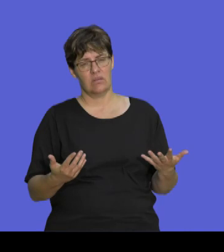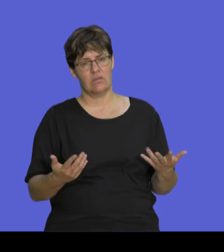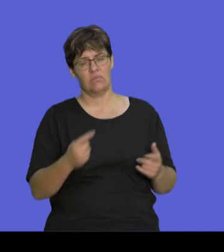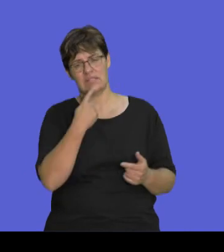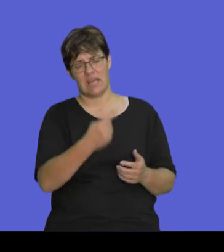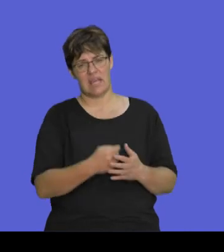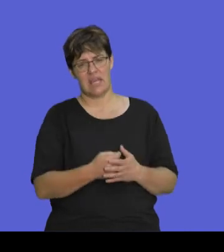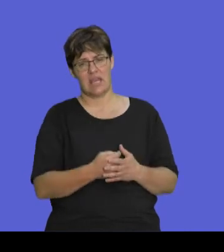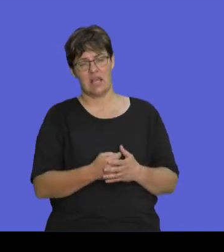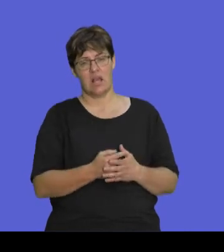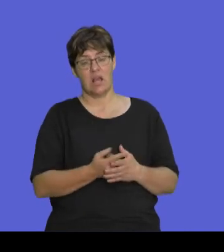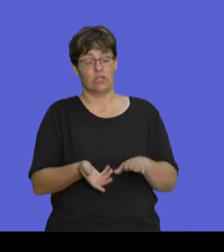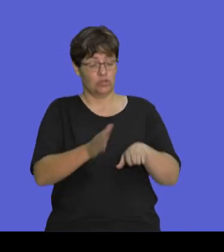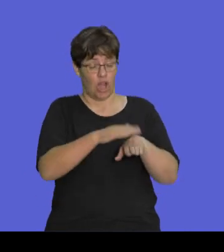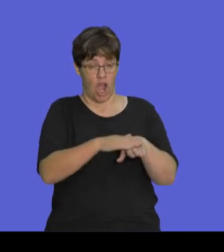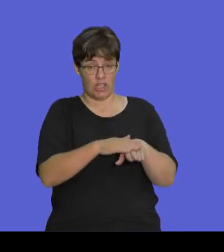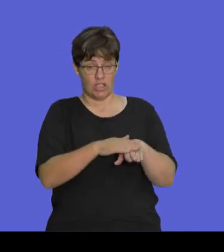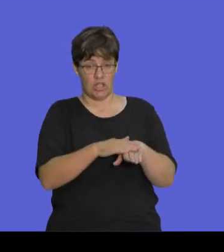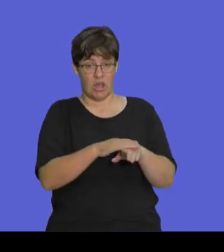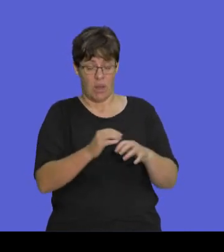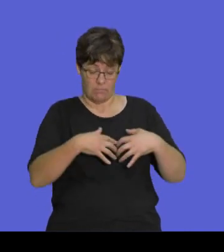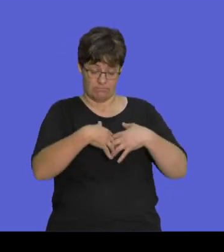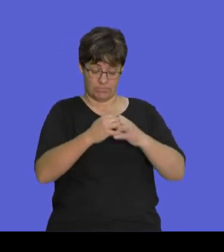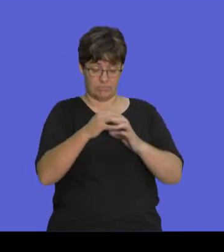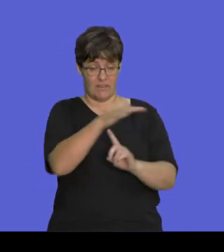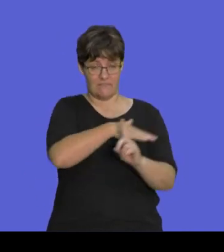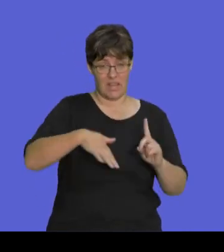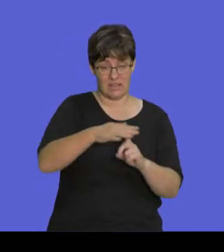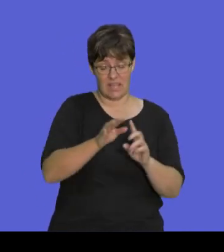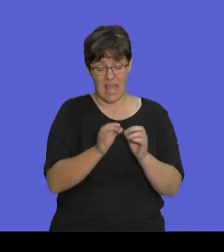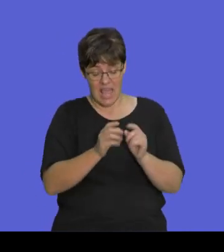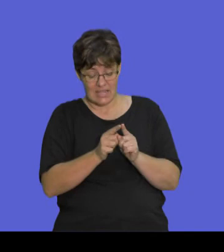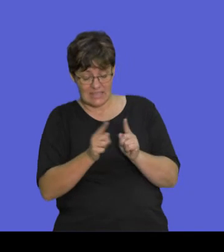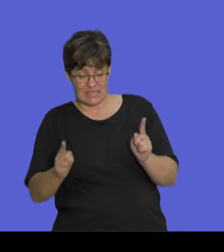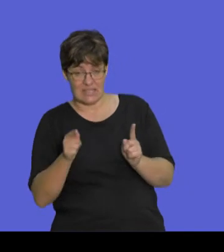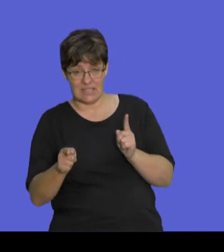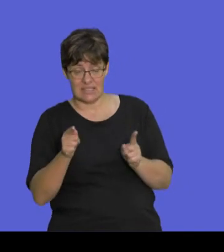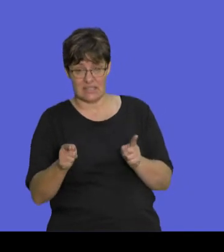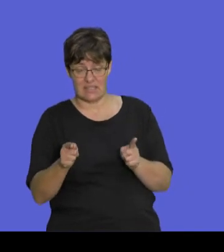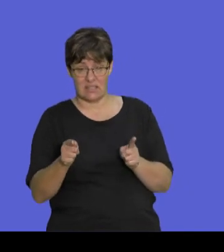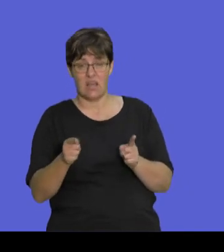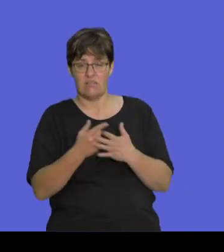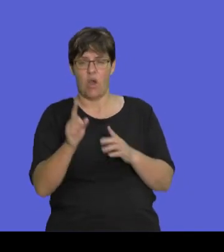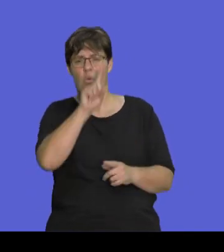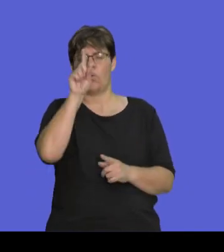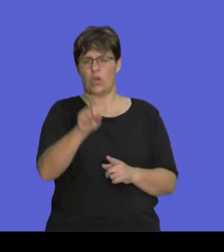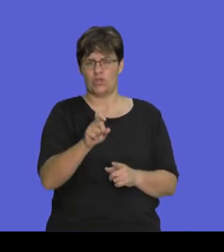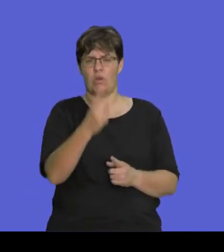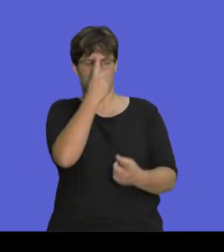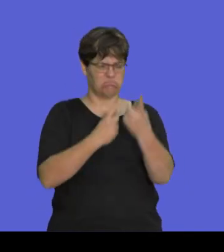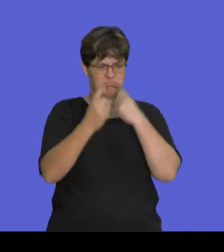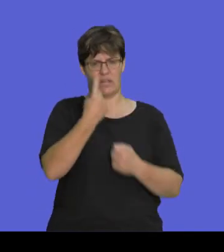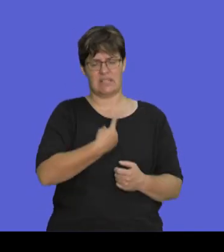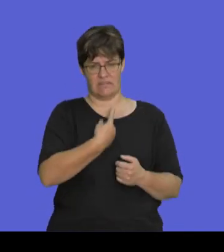it's obviously, we're saying that the magnitude of the charge that causes the field and the distance, this has to do with the